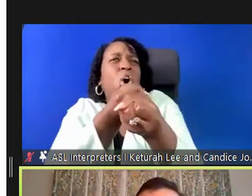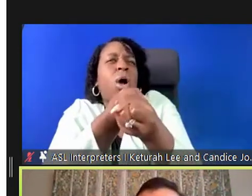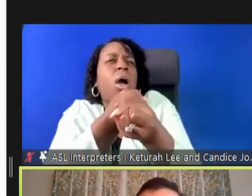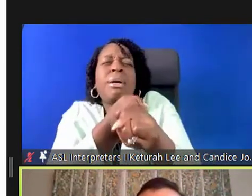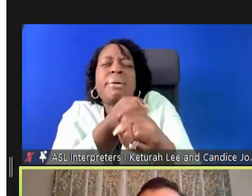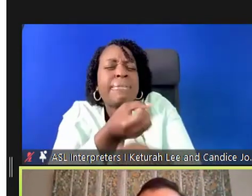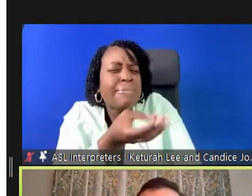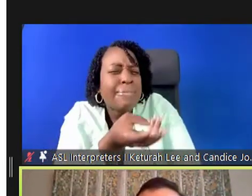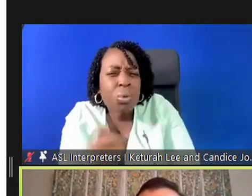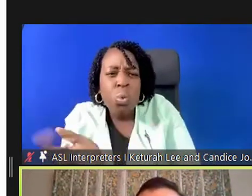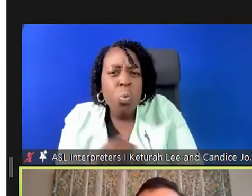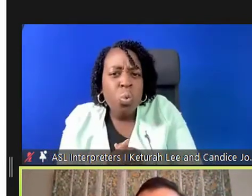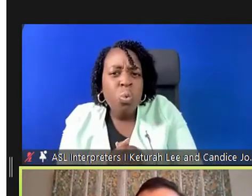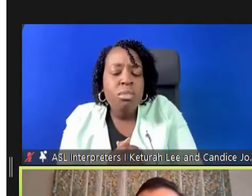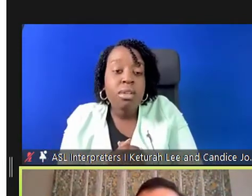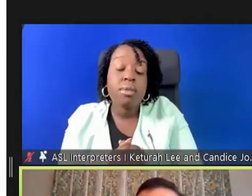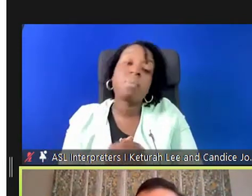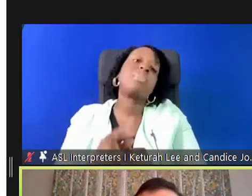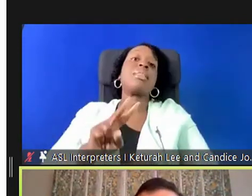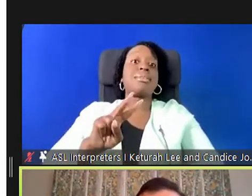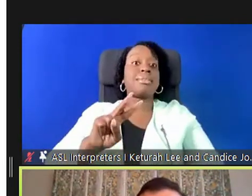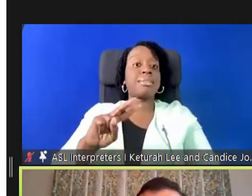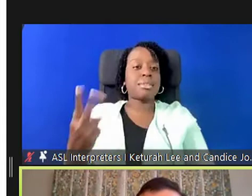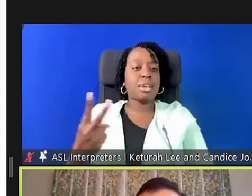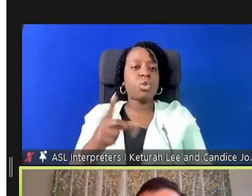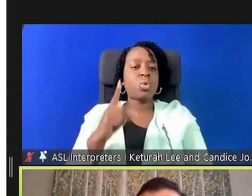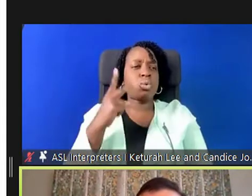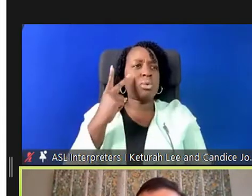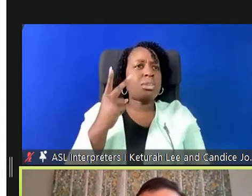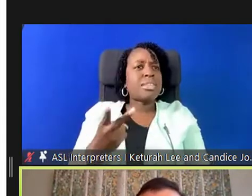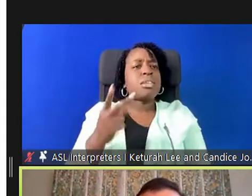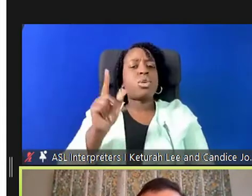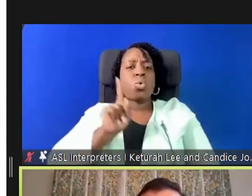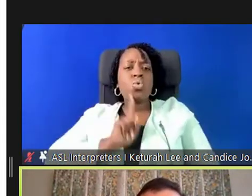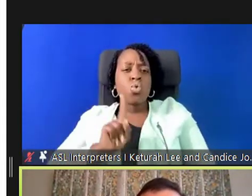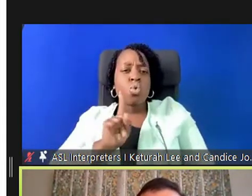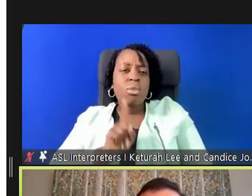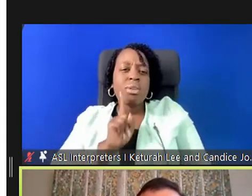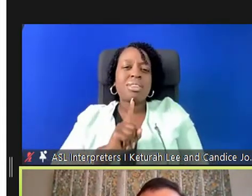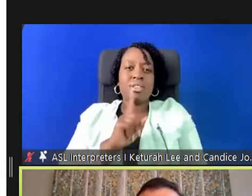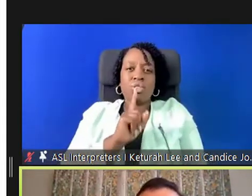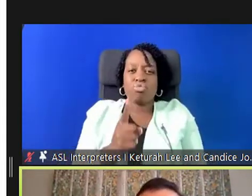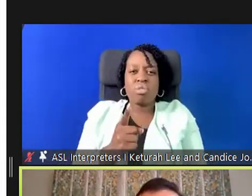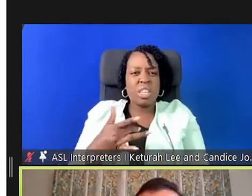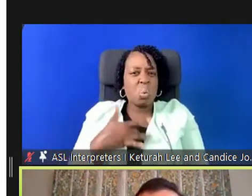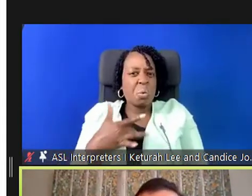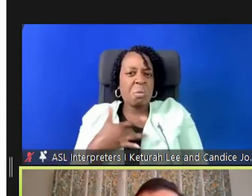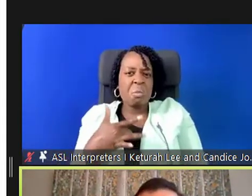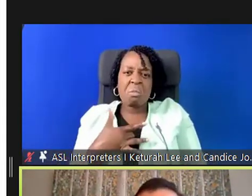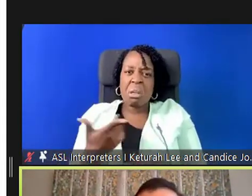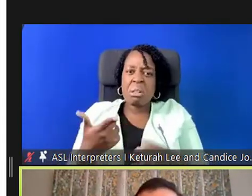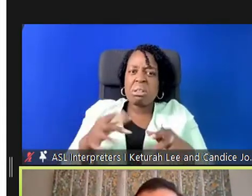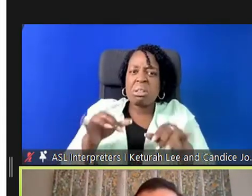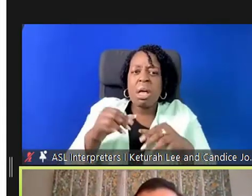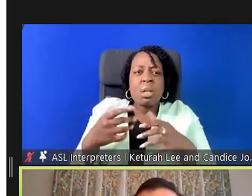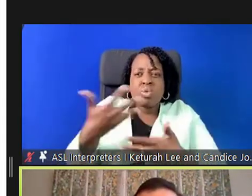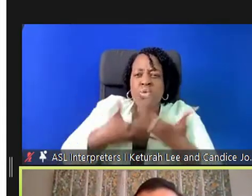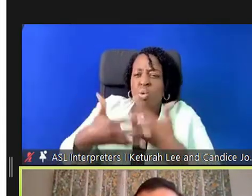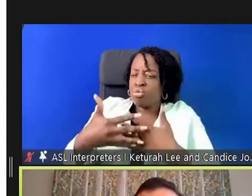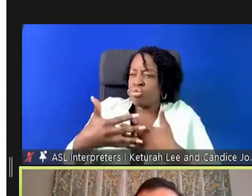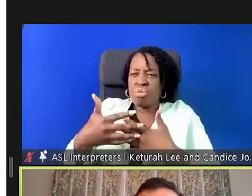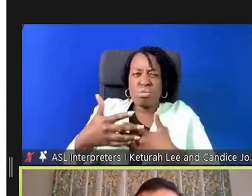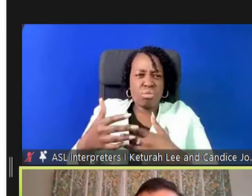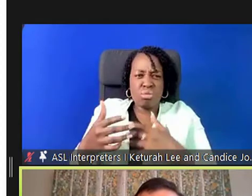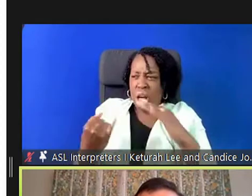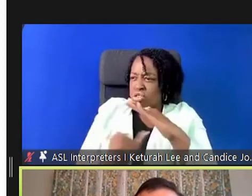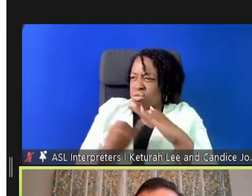The second is, while loneliness and isolation are often confused as being the same, our results provide more support that they should be viewed